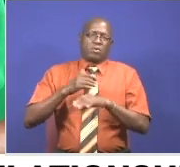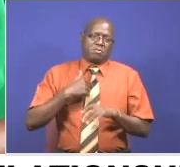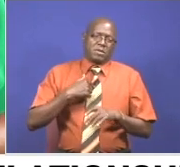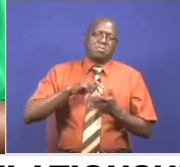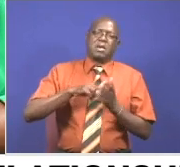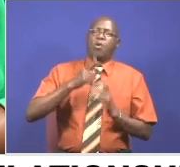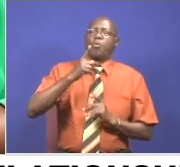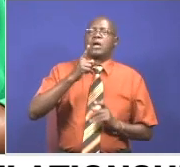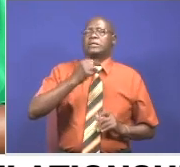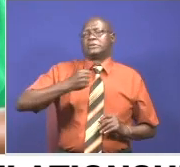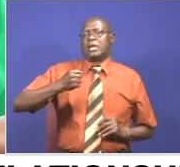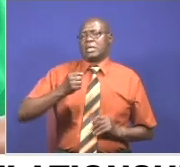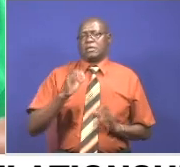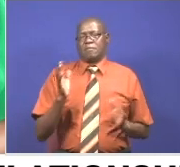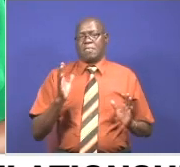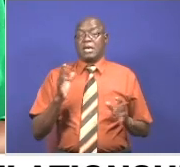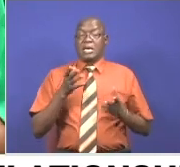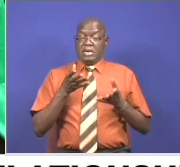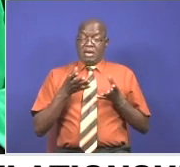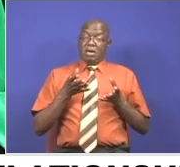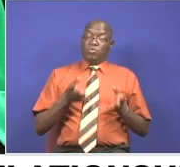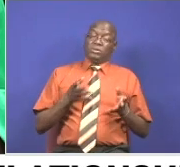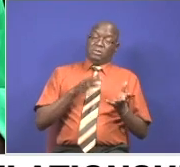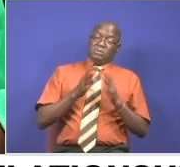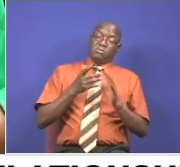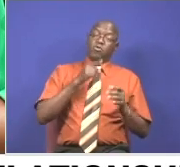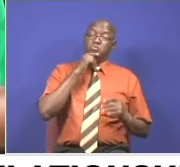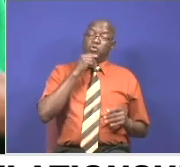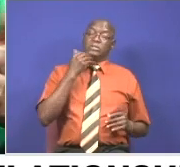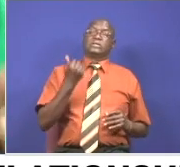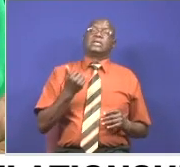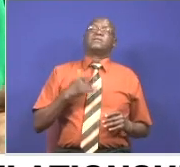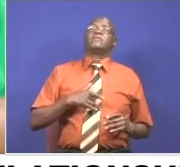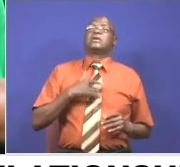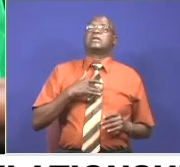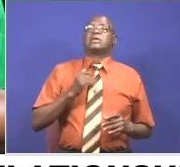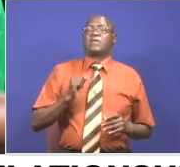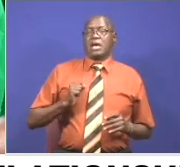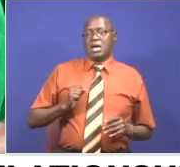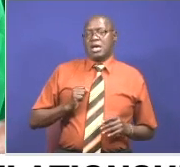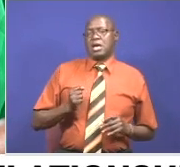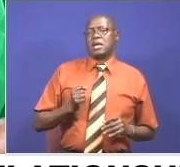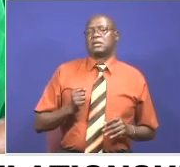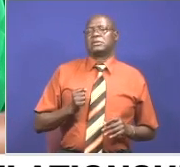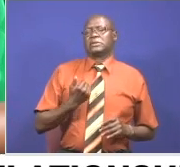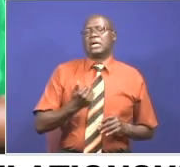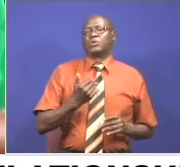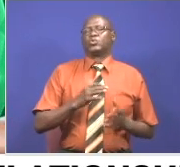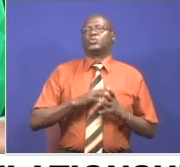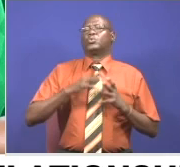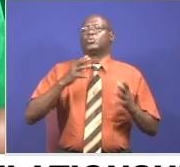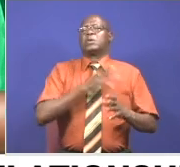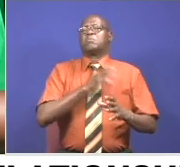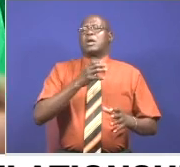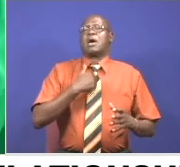one-sided, because sometimes we are in a generation where the boy child feels like if the girl child is too empowered and they have the money,